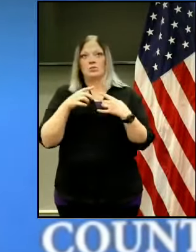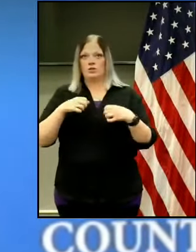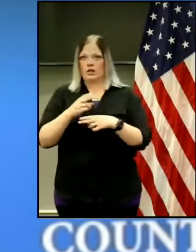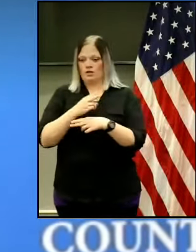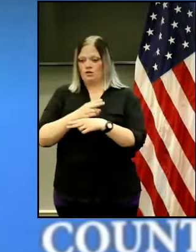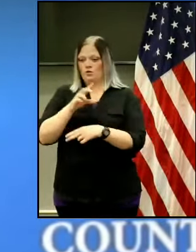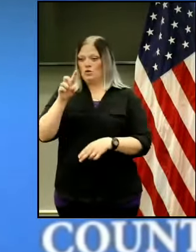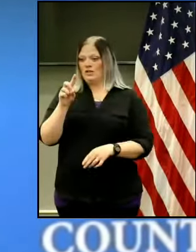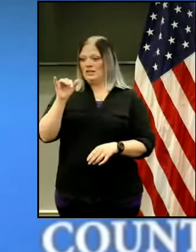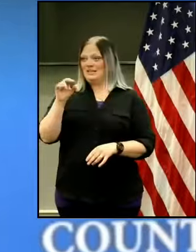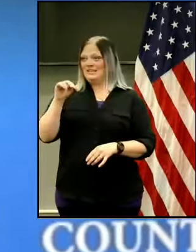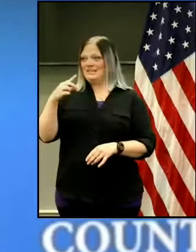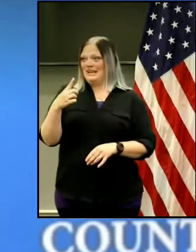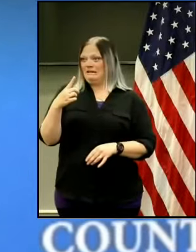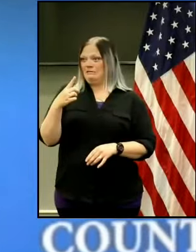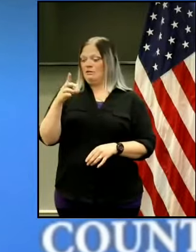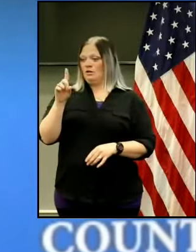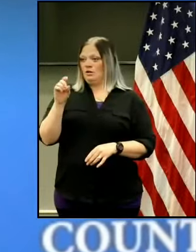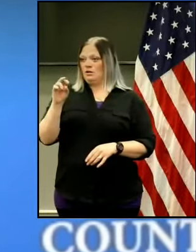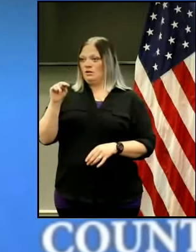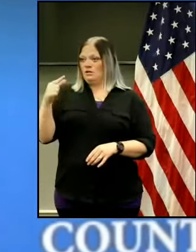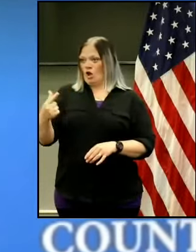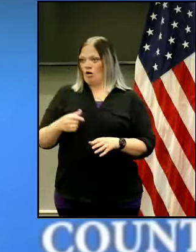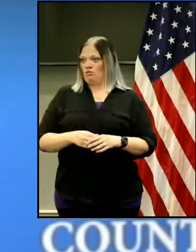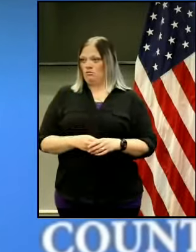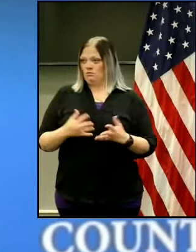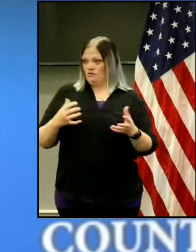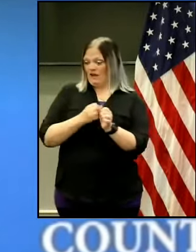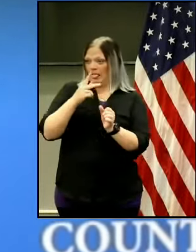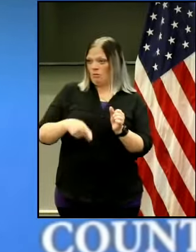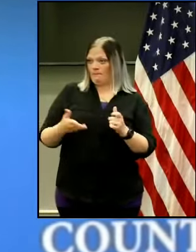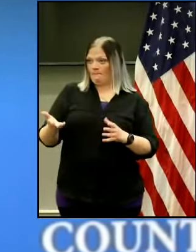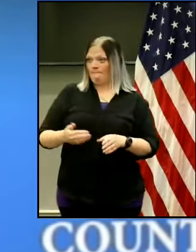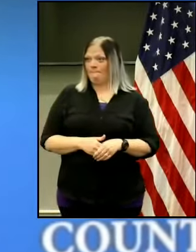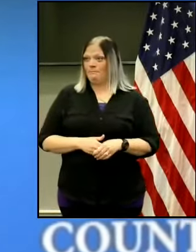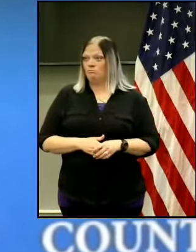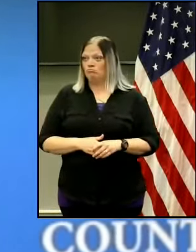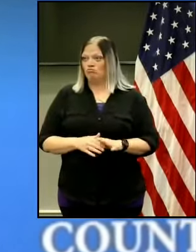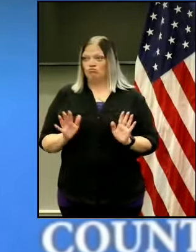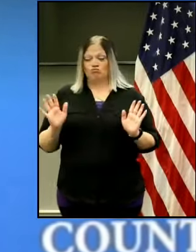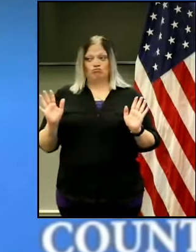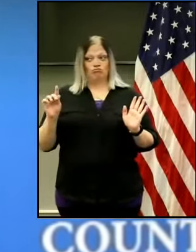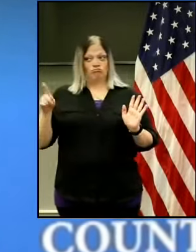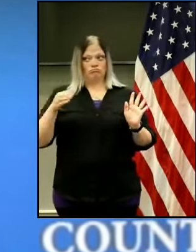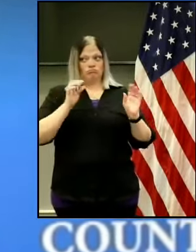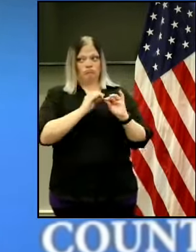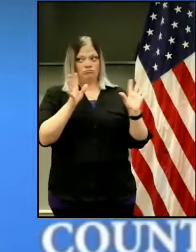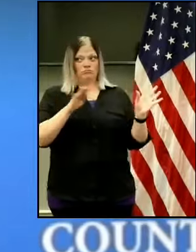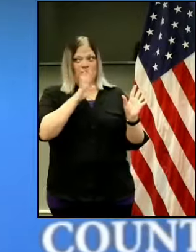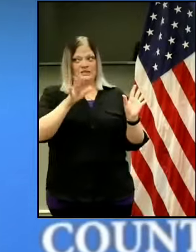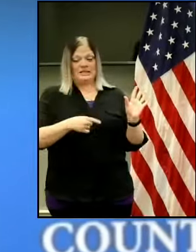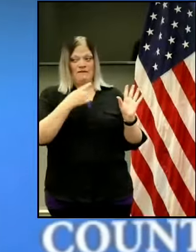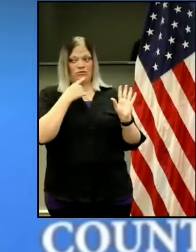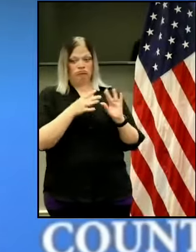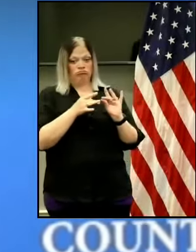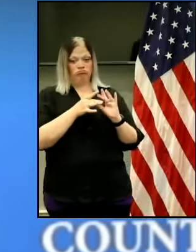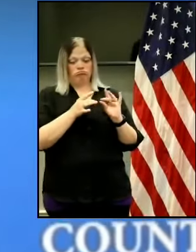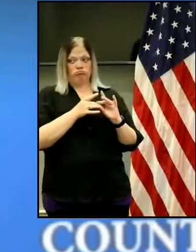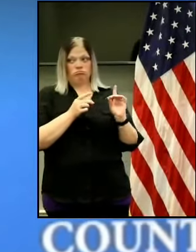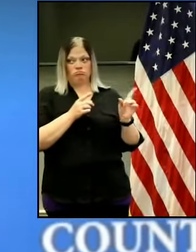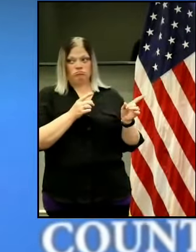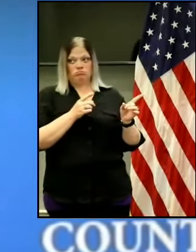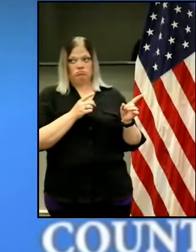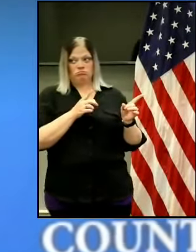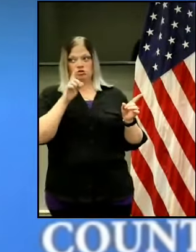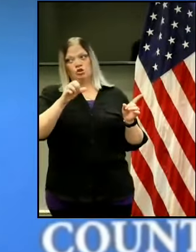was a ding-dong. Can I get a follow-up, David? Just to be clear, you never said anything about they